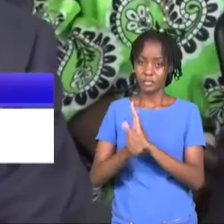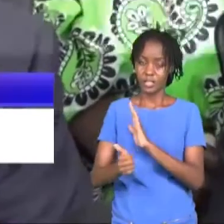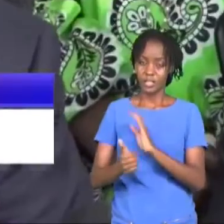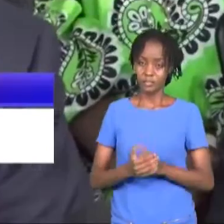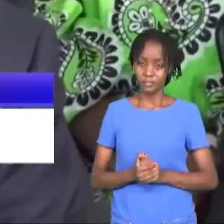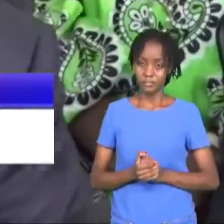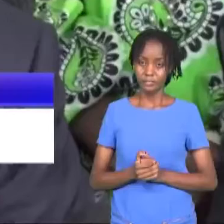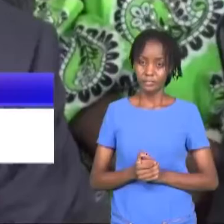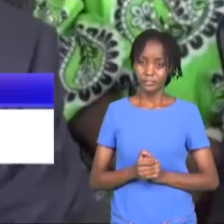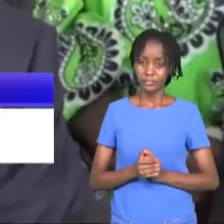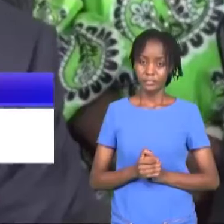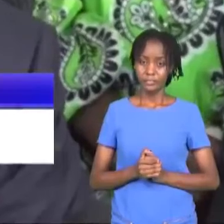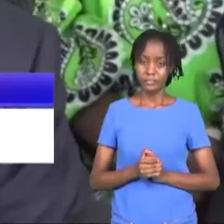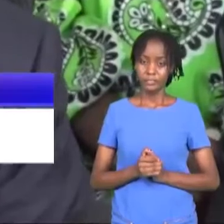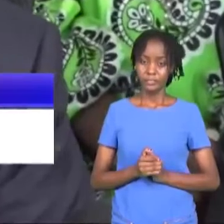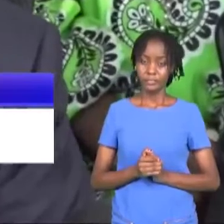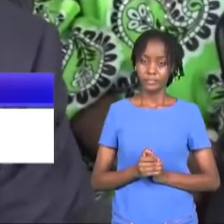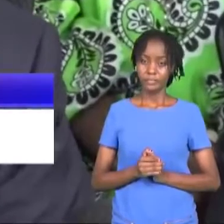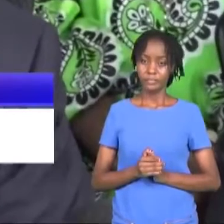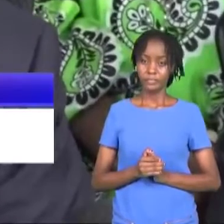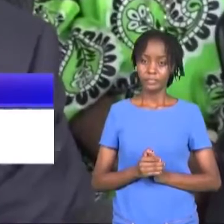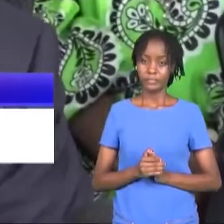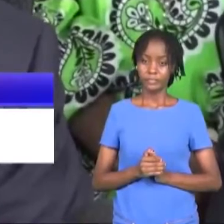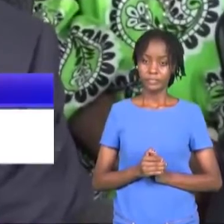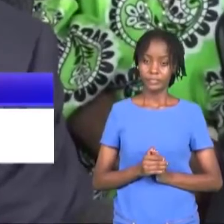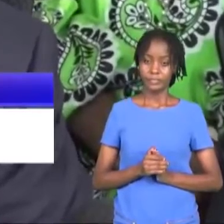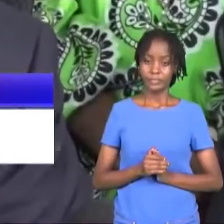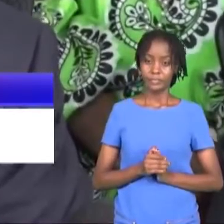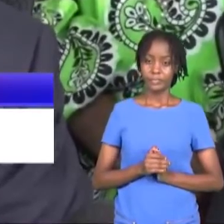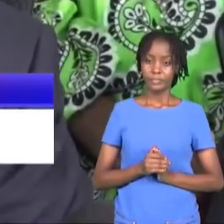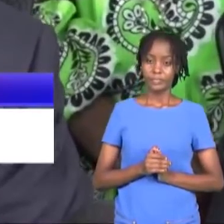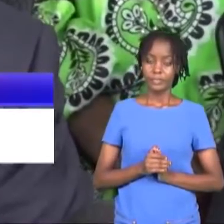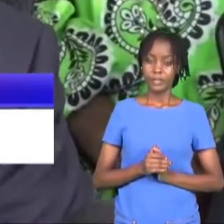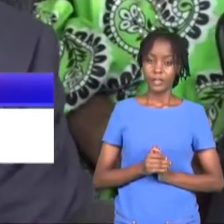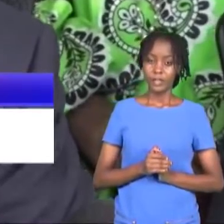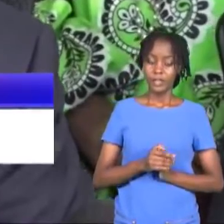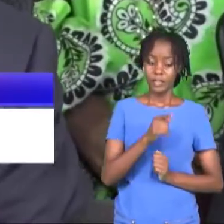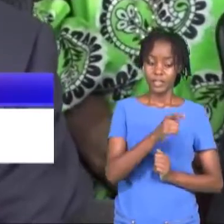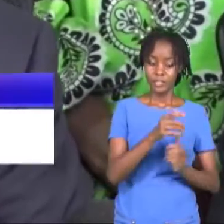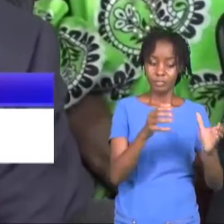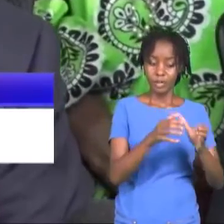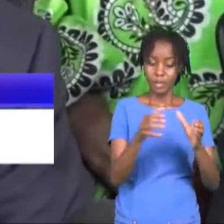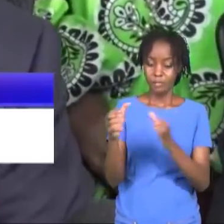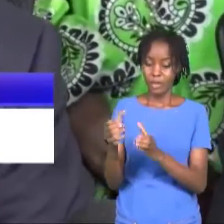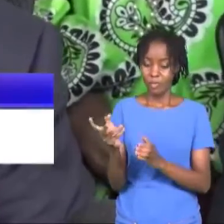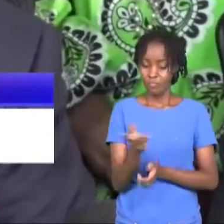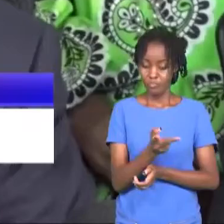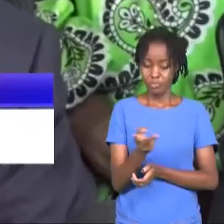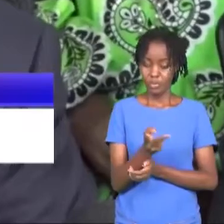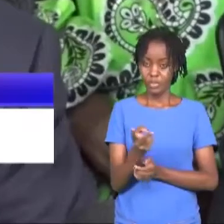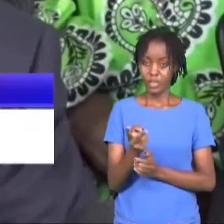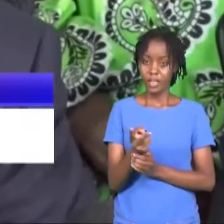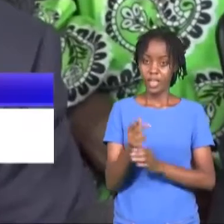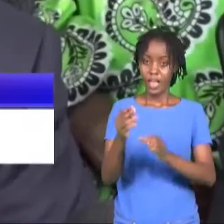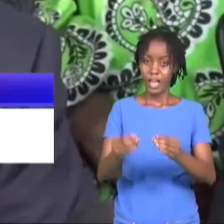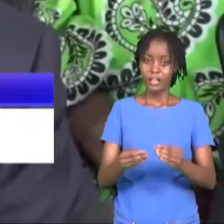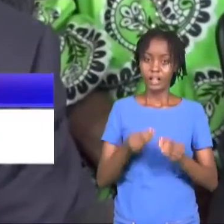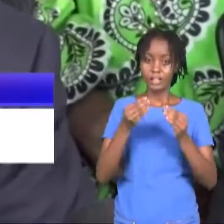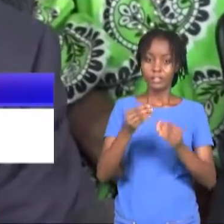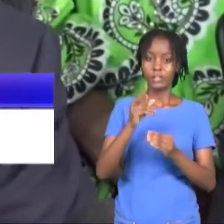Chamber of Commerce and Industry, in partnership with Equity Bank, has set aside 200